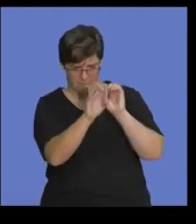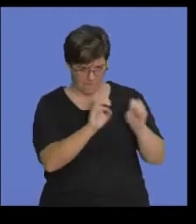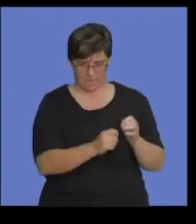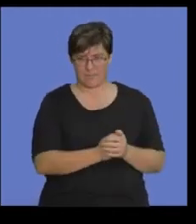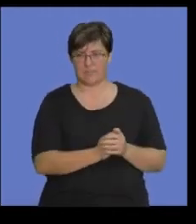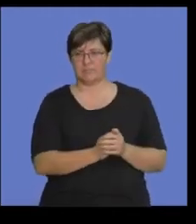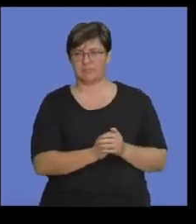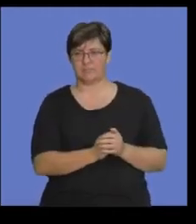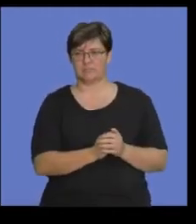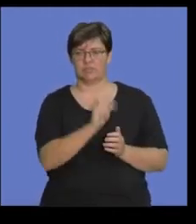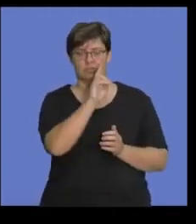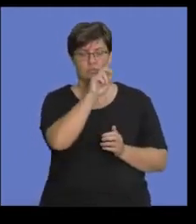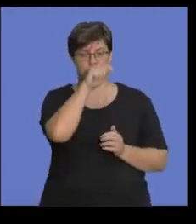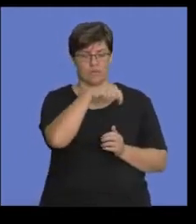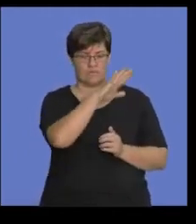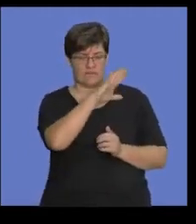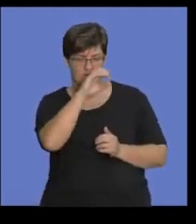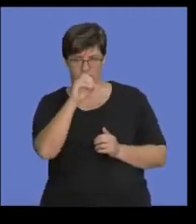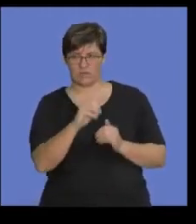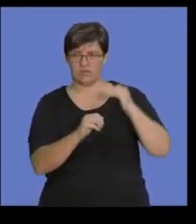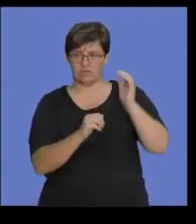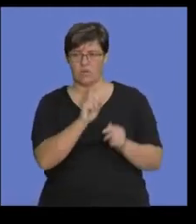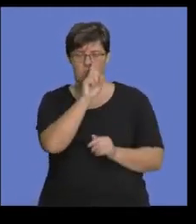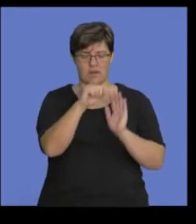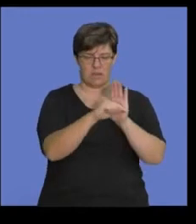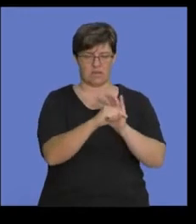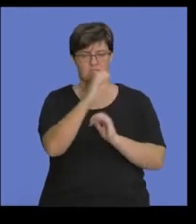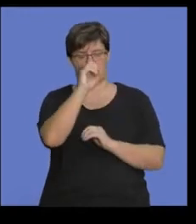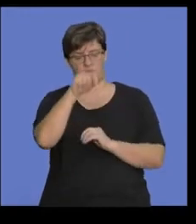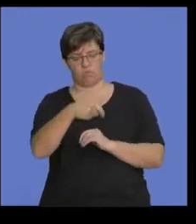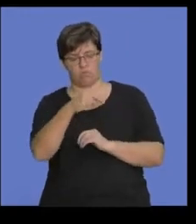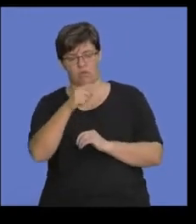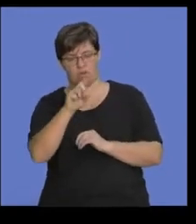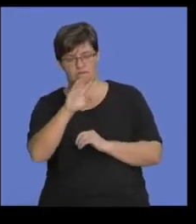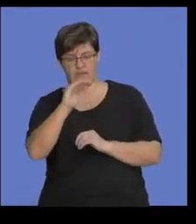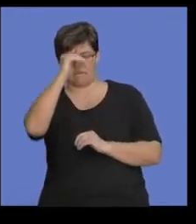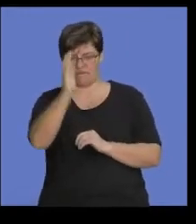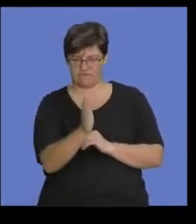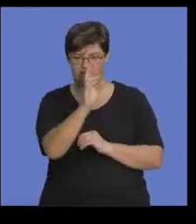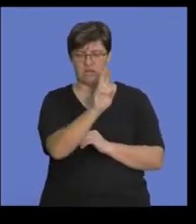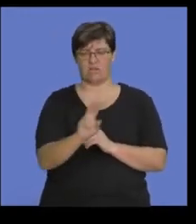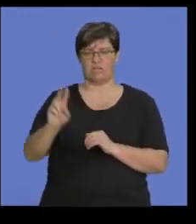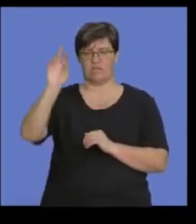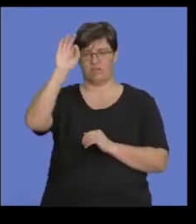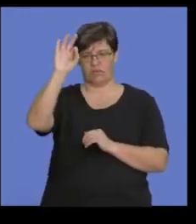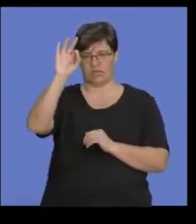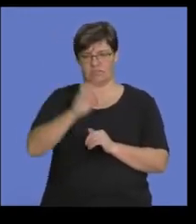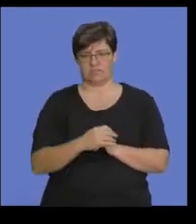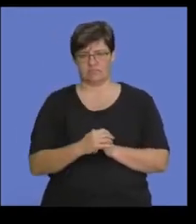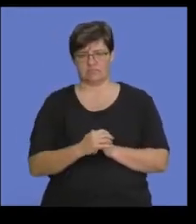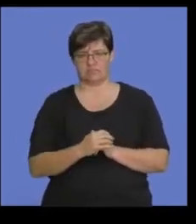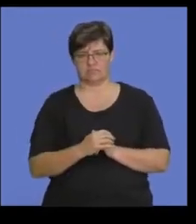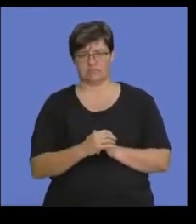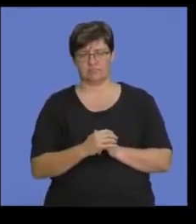substitute everything as is, 1 minus 0.15 to the exponent